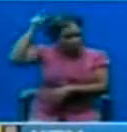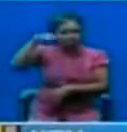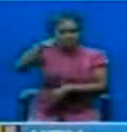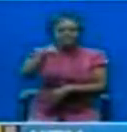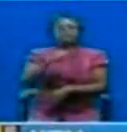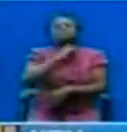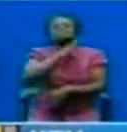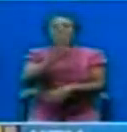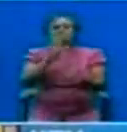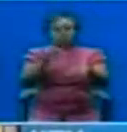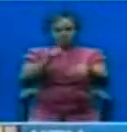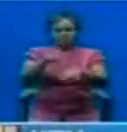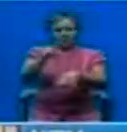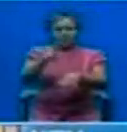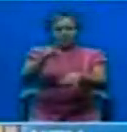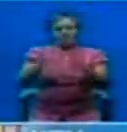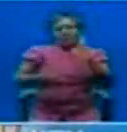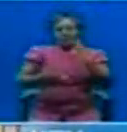them. Haraka